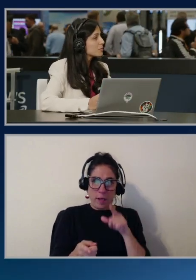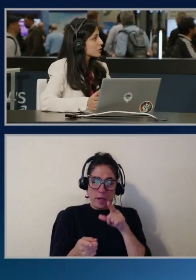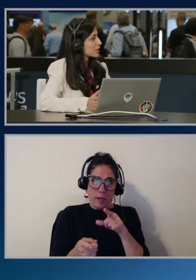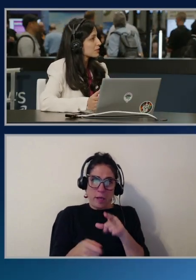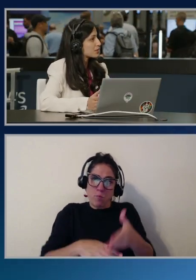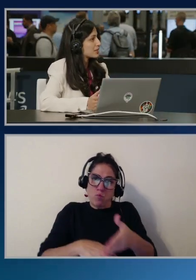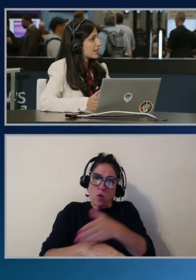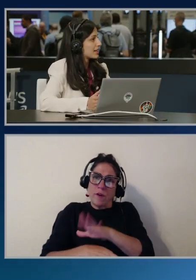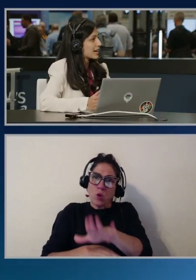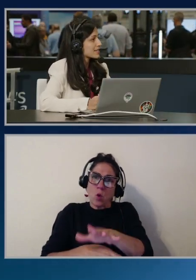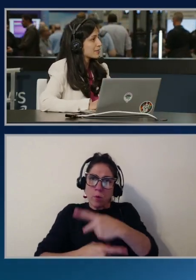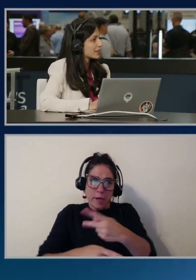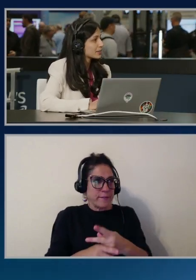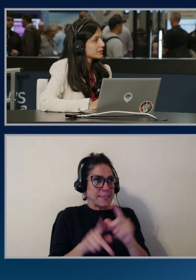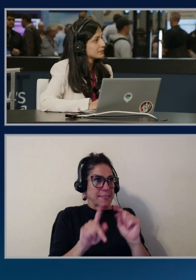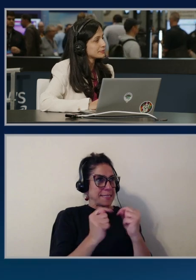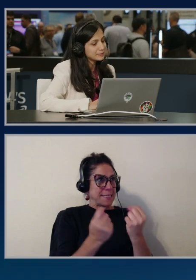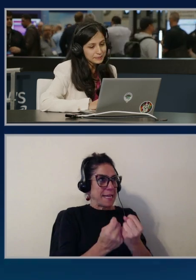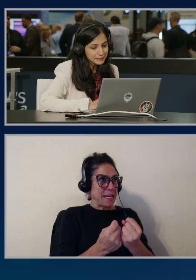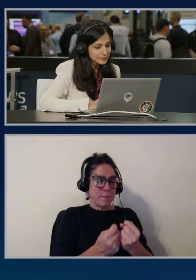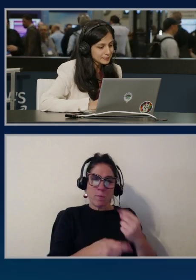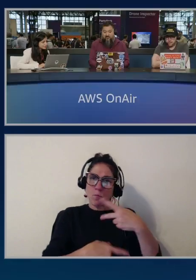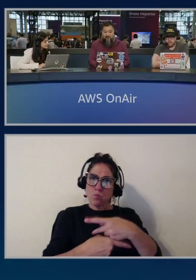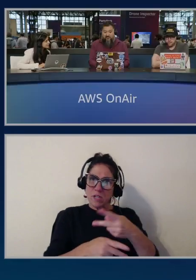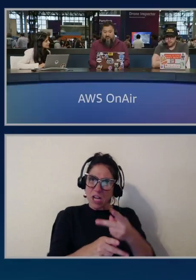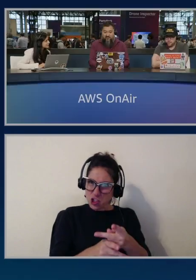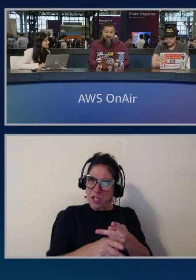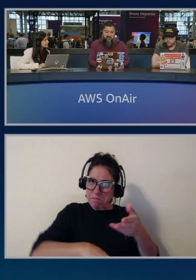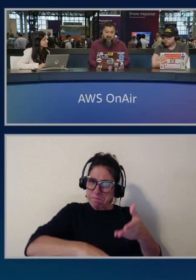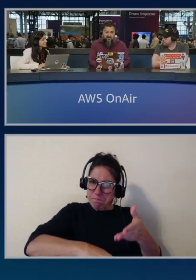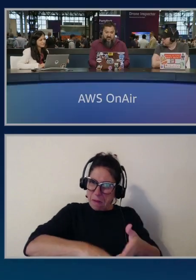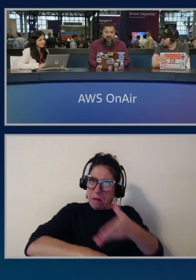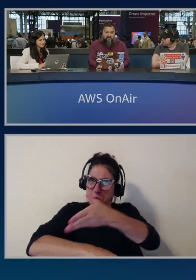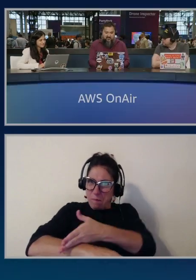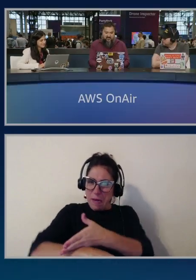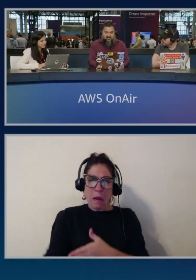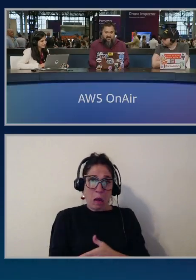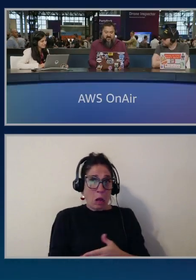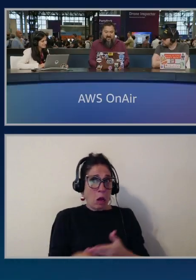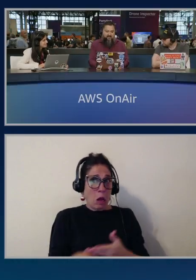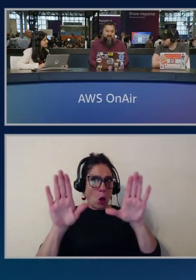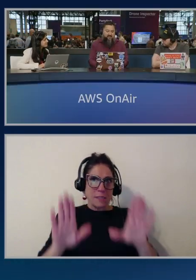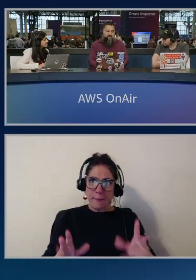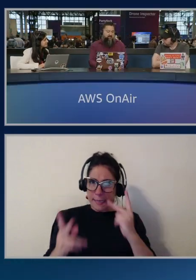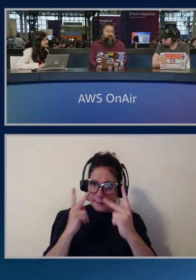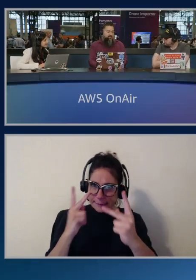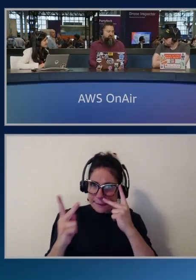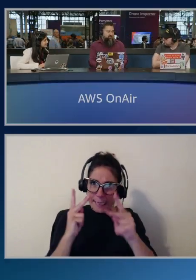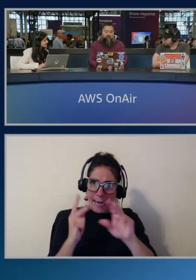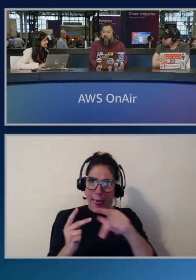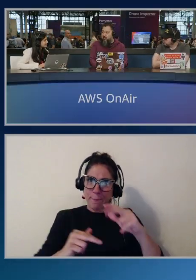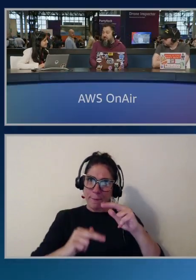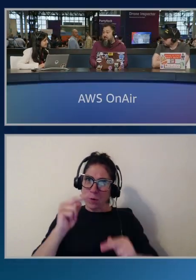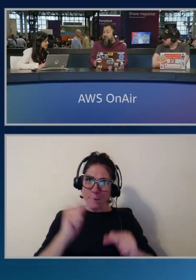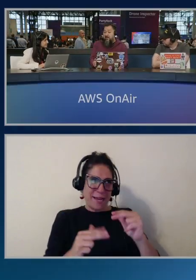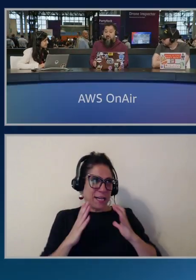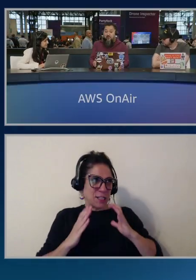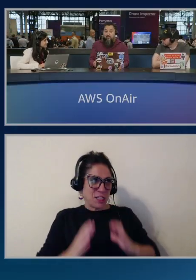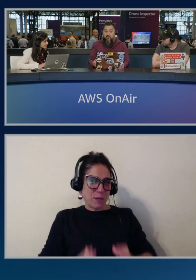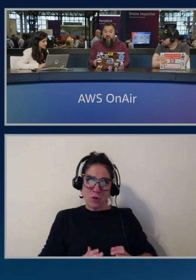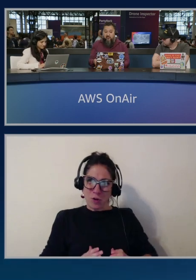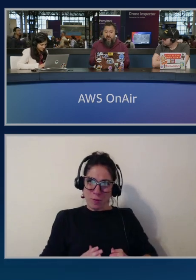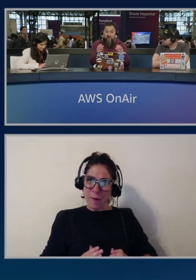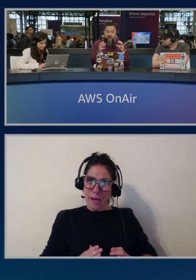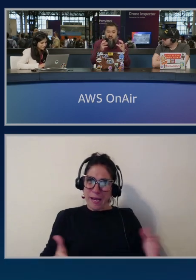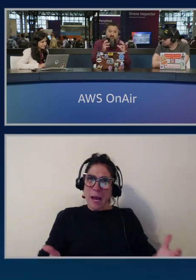it's a team productivity accelerator. Now that's pretty awesome. I could see an app being built by a customer or even by a